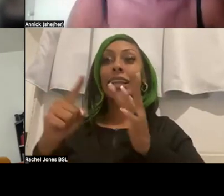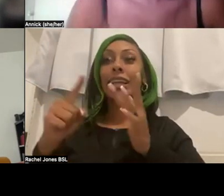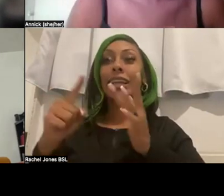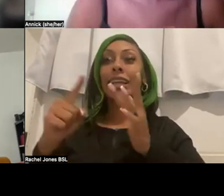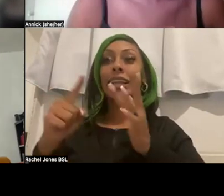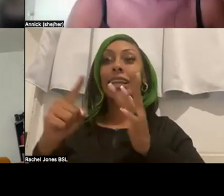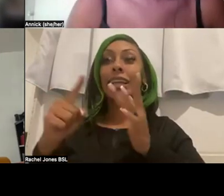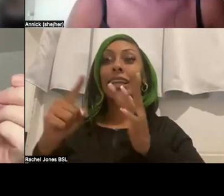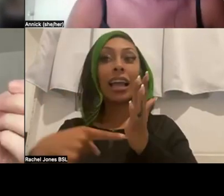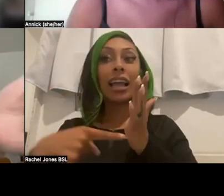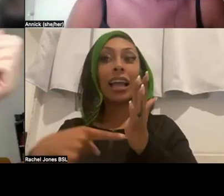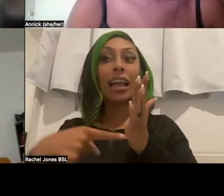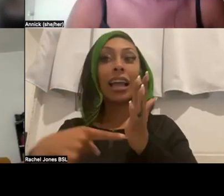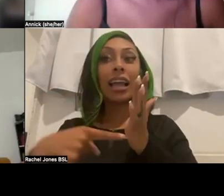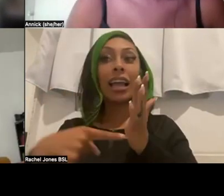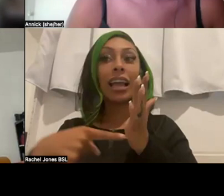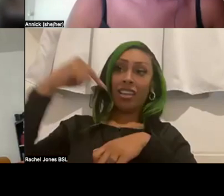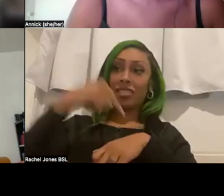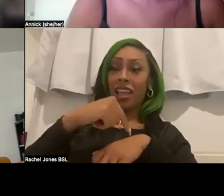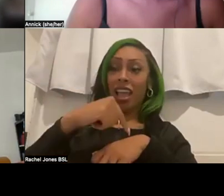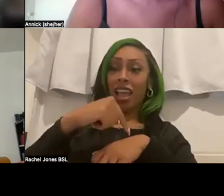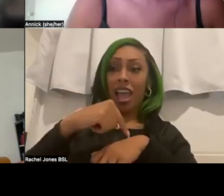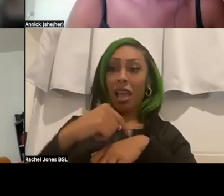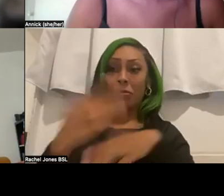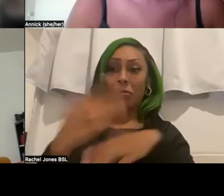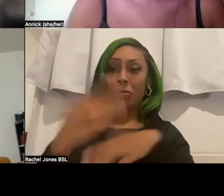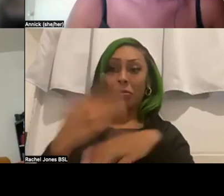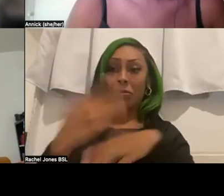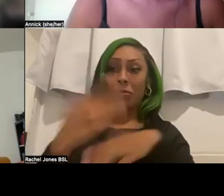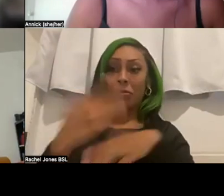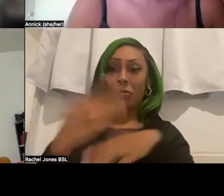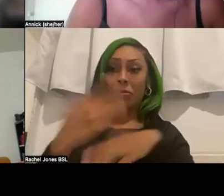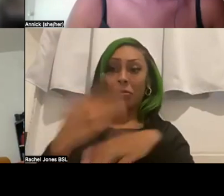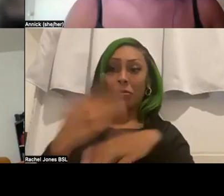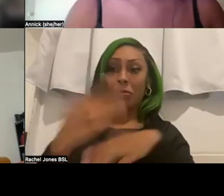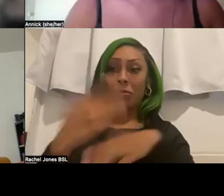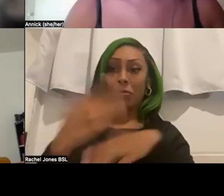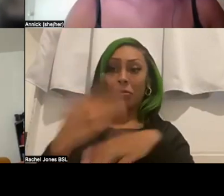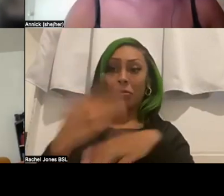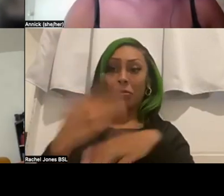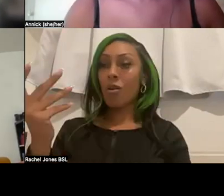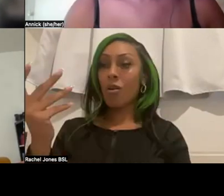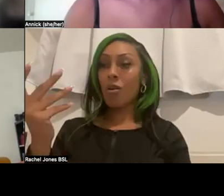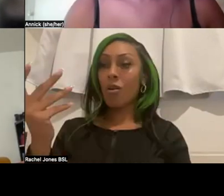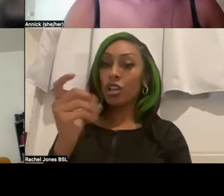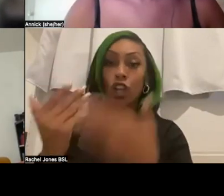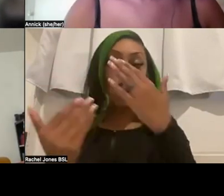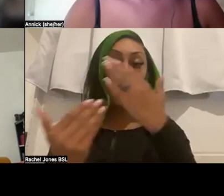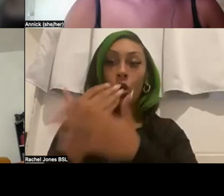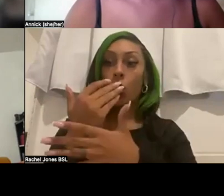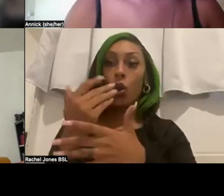present back when I started doing social work when I was 21, and now it's a completely accepted thing.